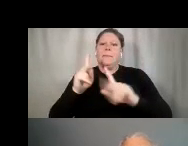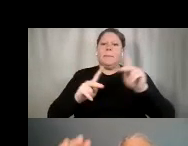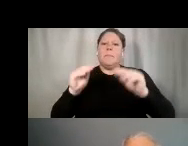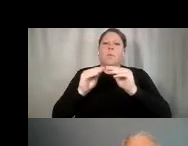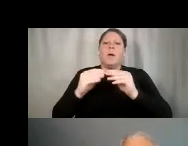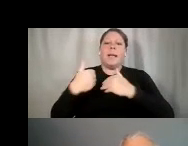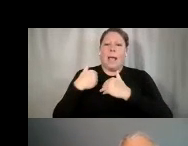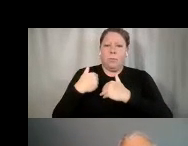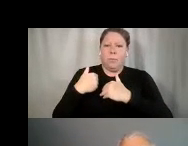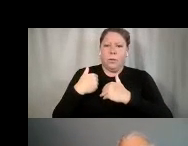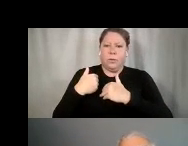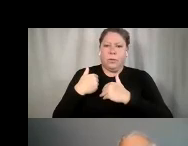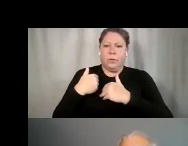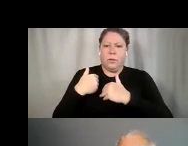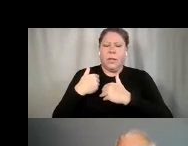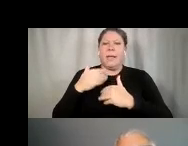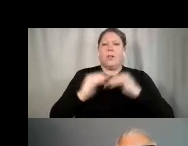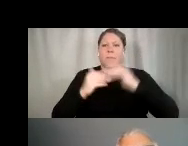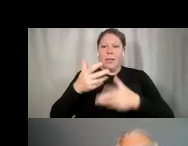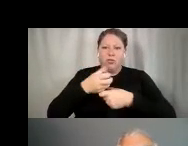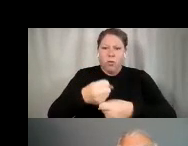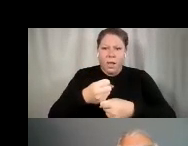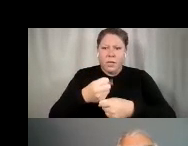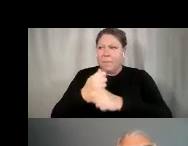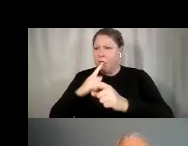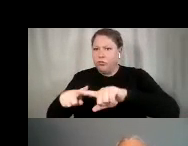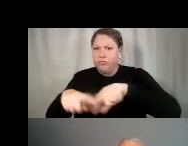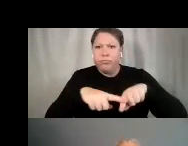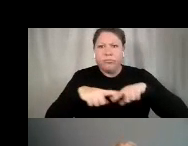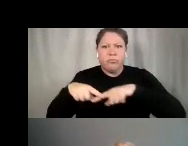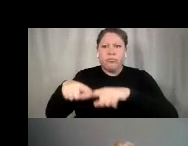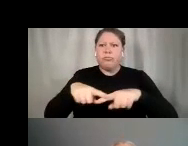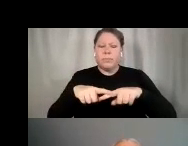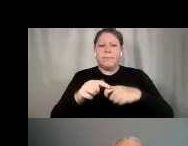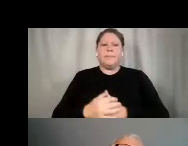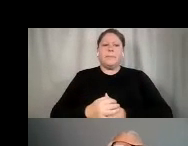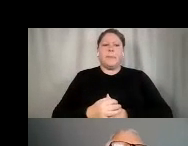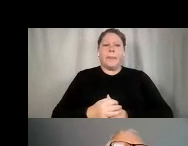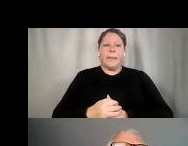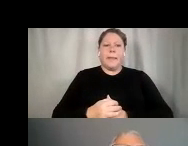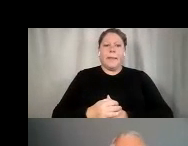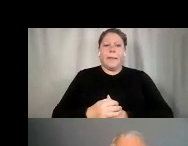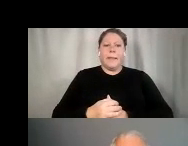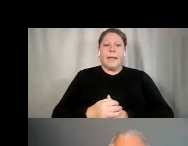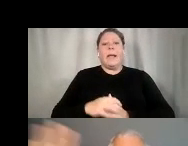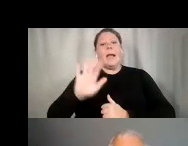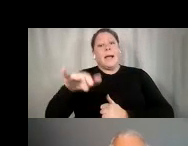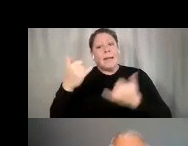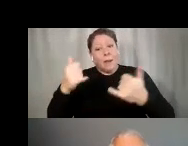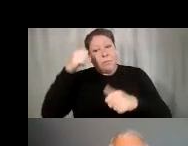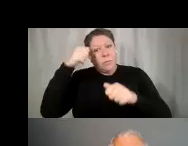you can help build that trust and make sure that you're back on track. Now, some of the factors you're going to have to build in for success